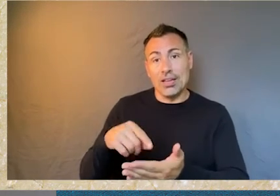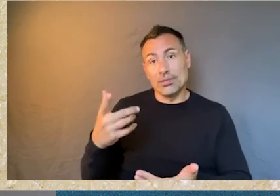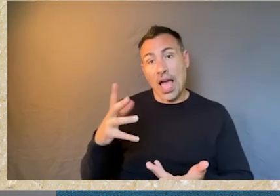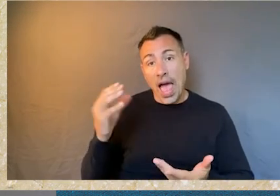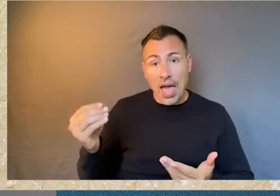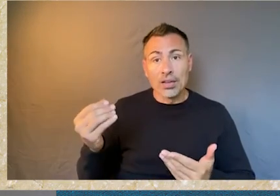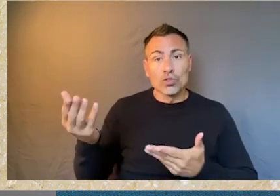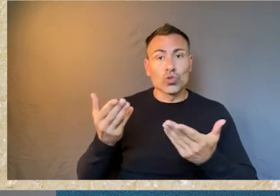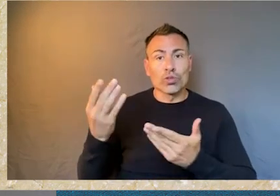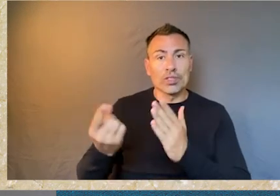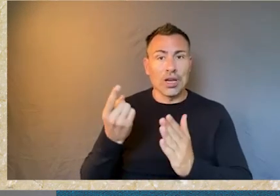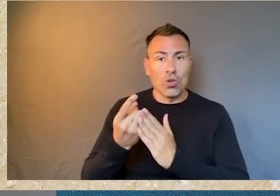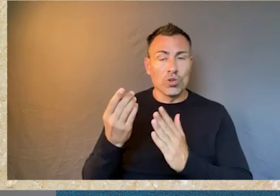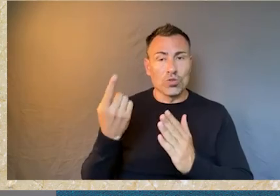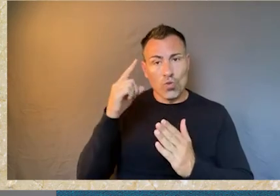statute that we have.